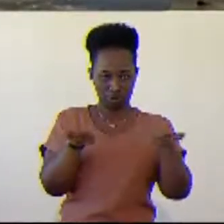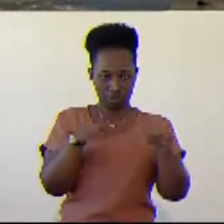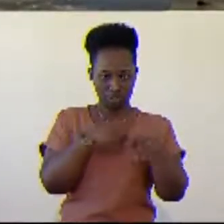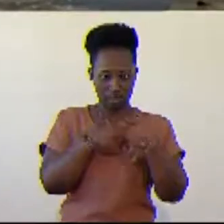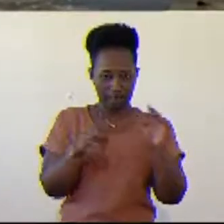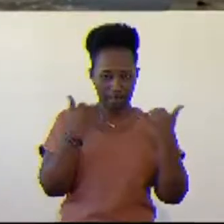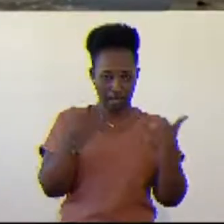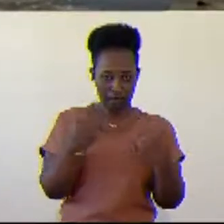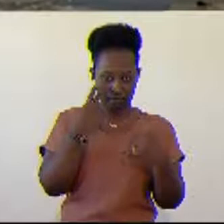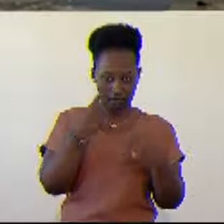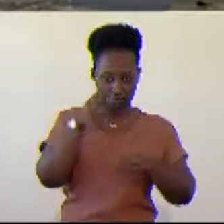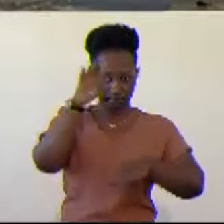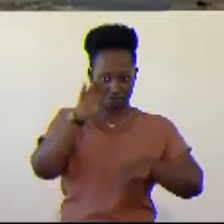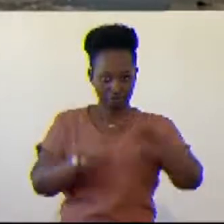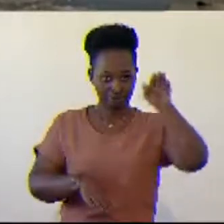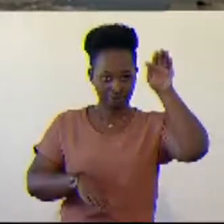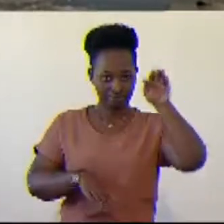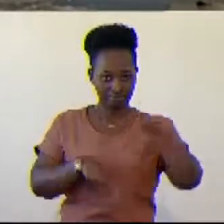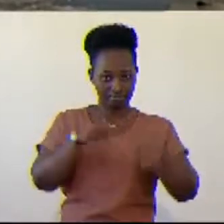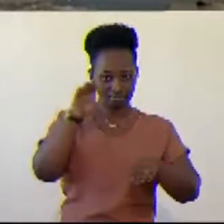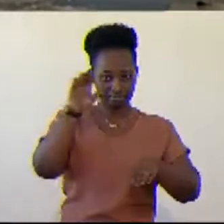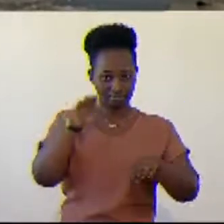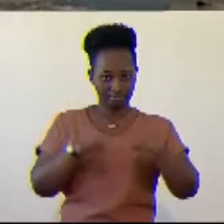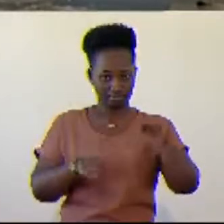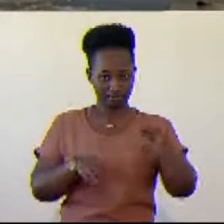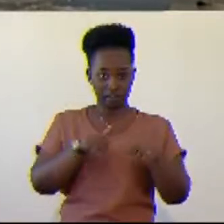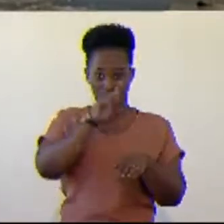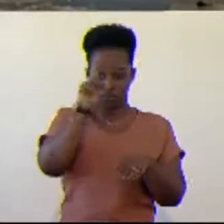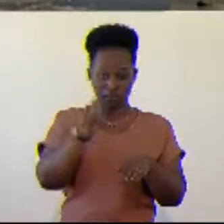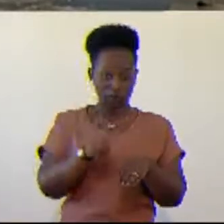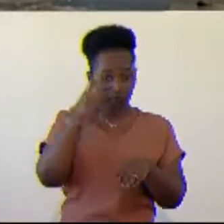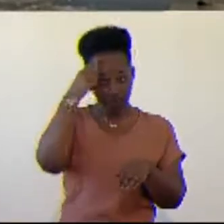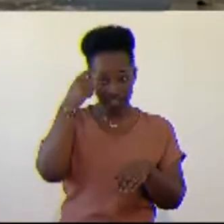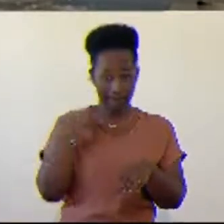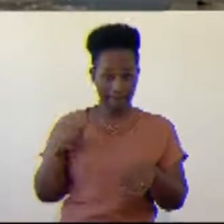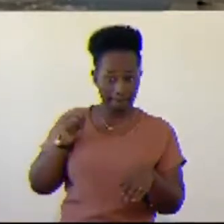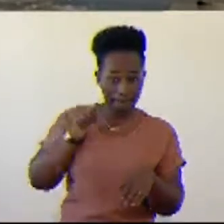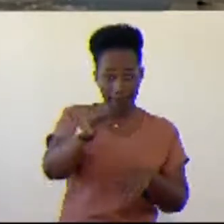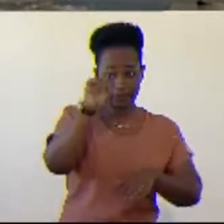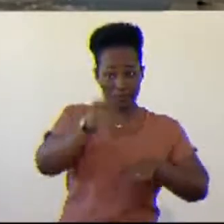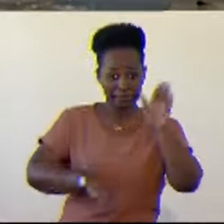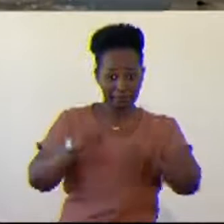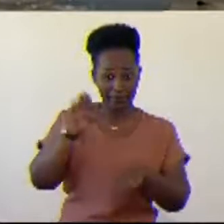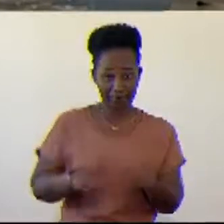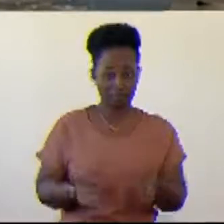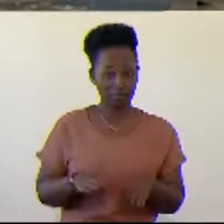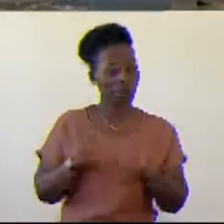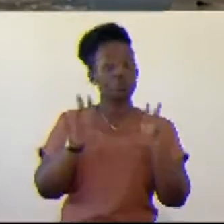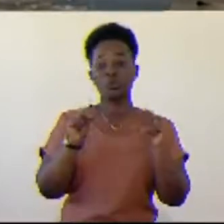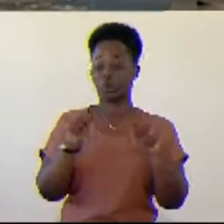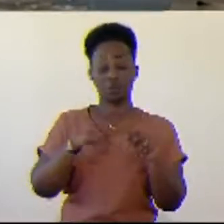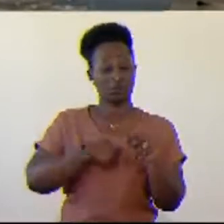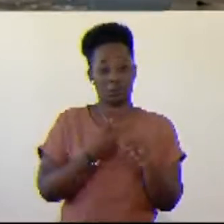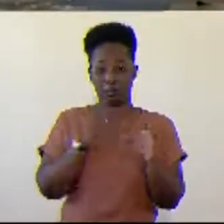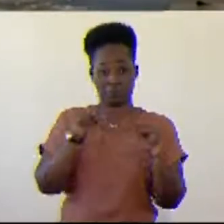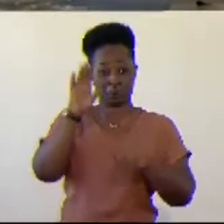at what is happening to the candle. Do you think I pushed the candle to make it rotate? Oh, no, I didn't